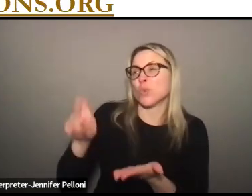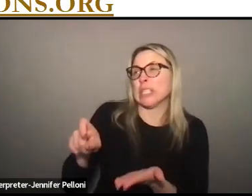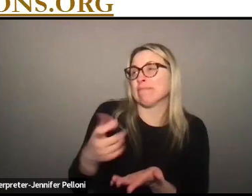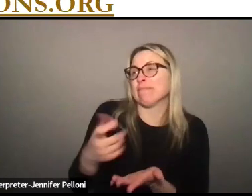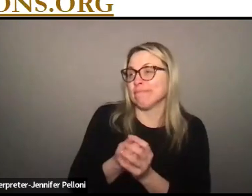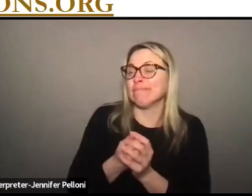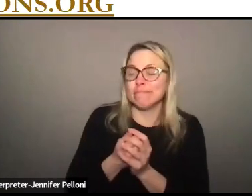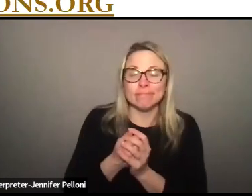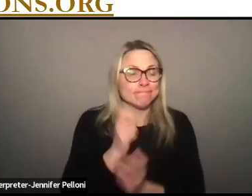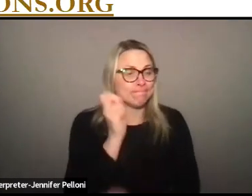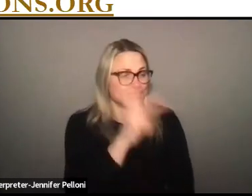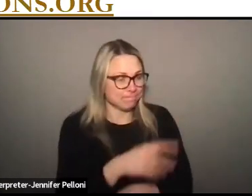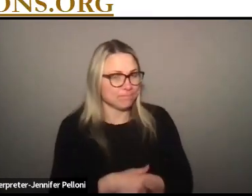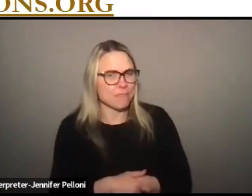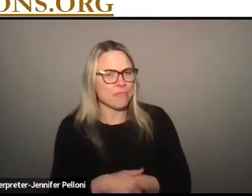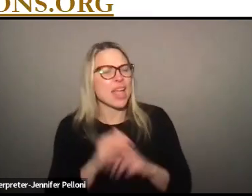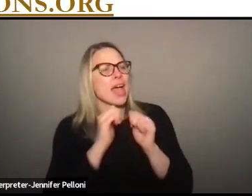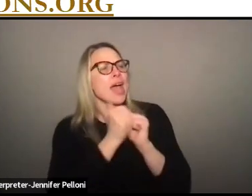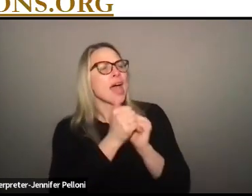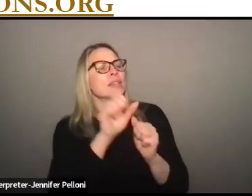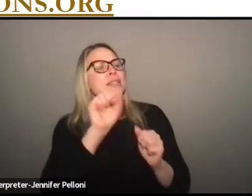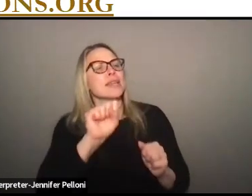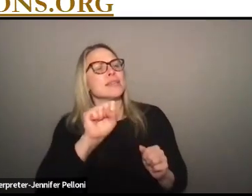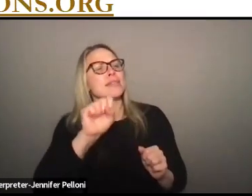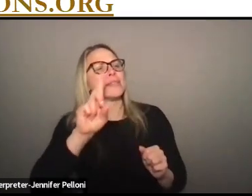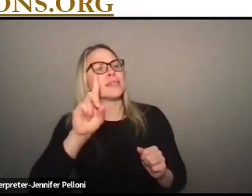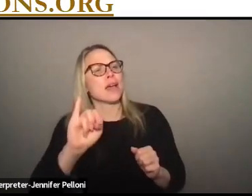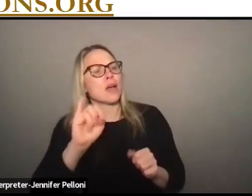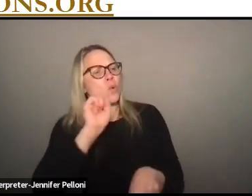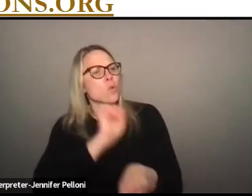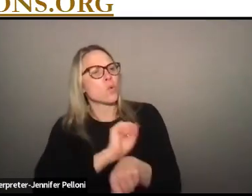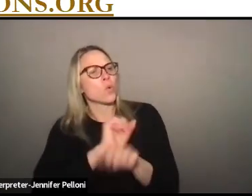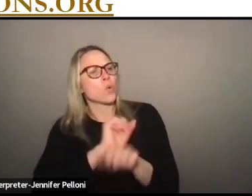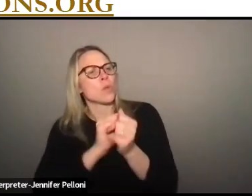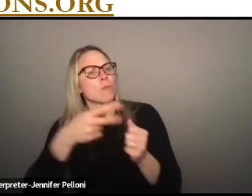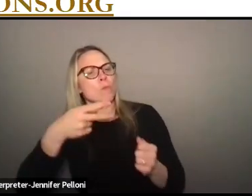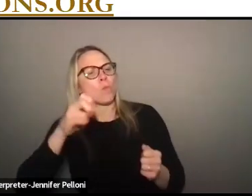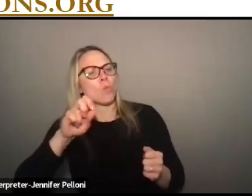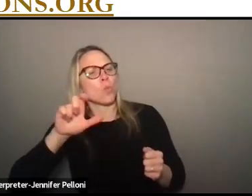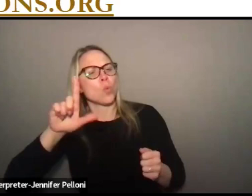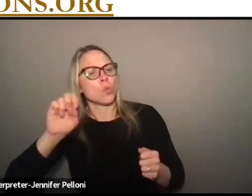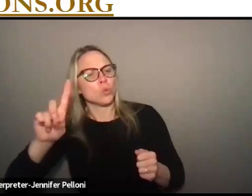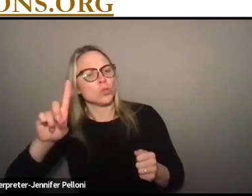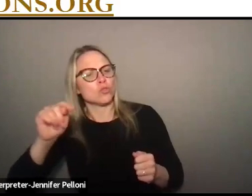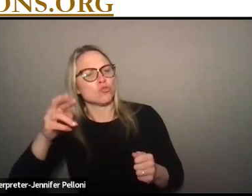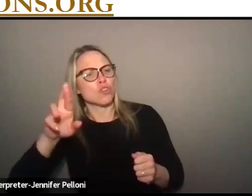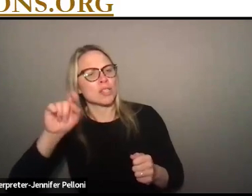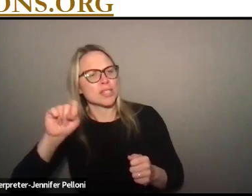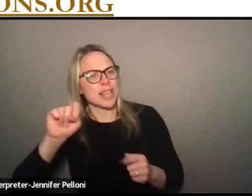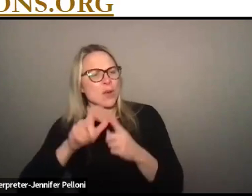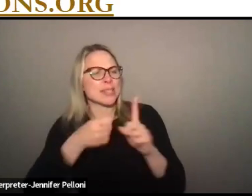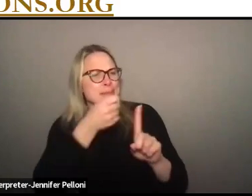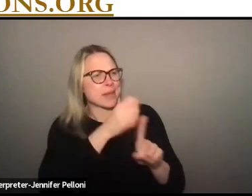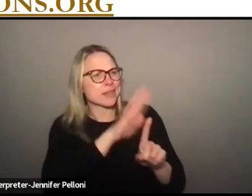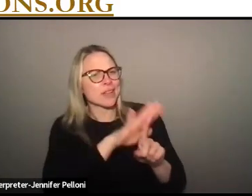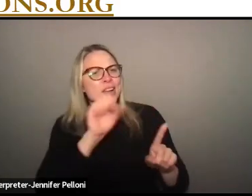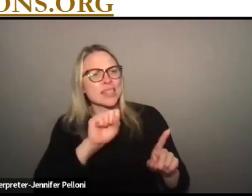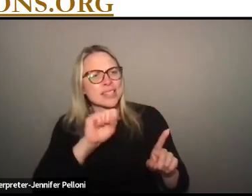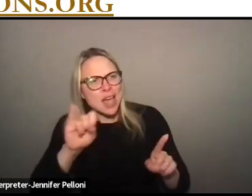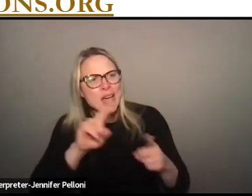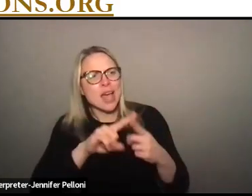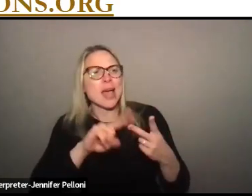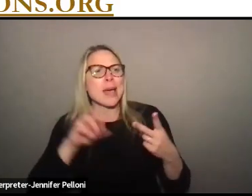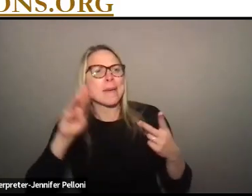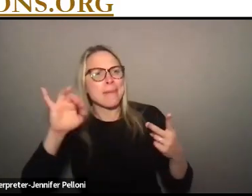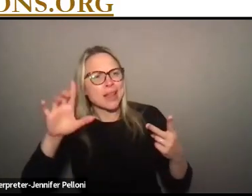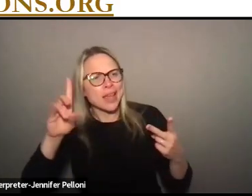Okay. How does SSDI work with a pool trust and how does it impact SSI, Medicaid,